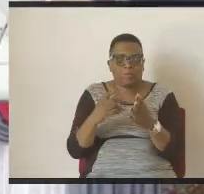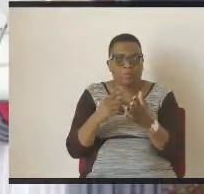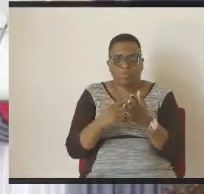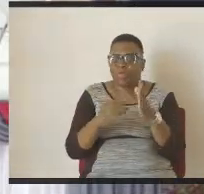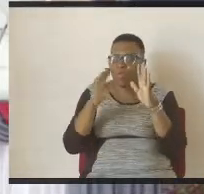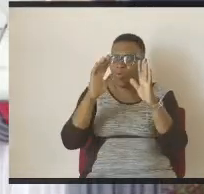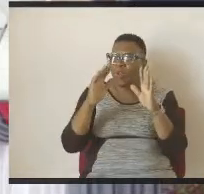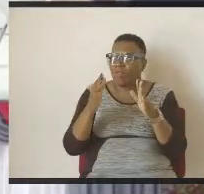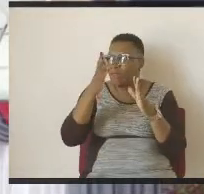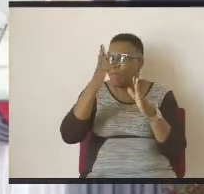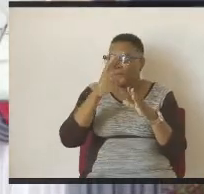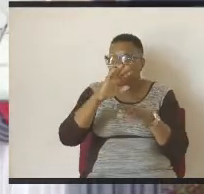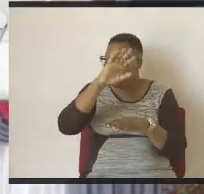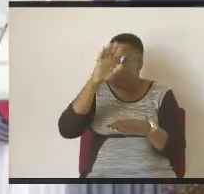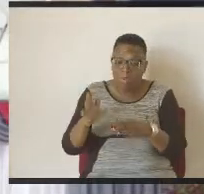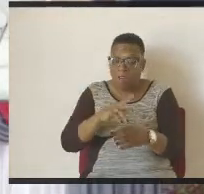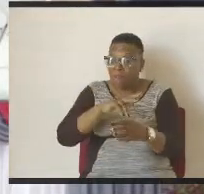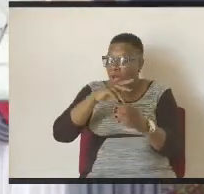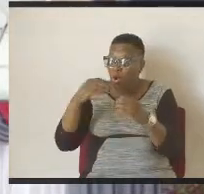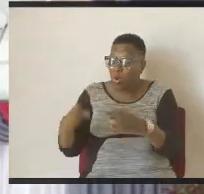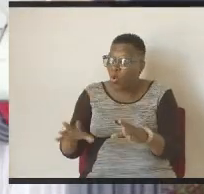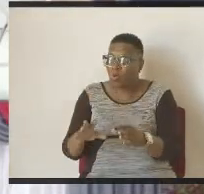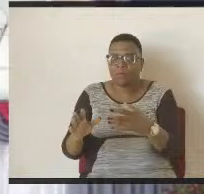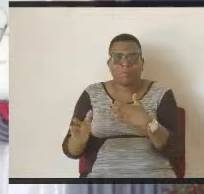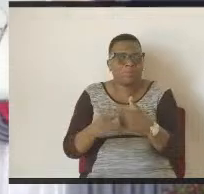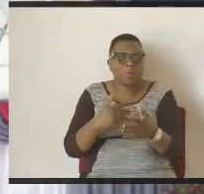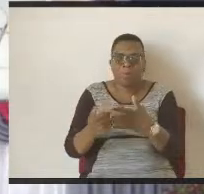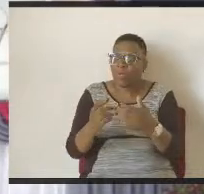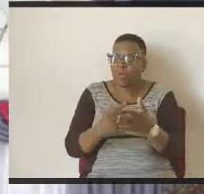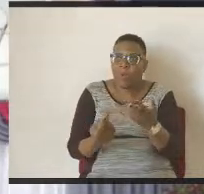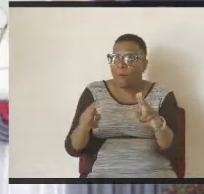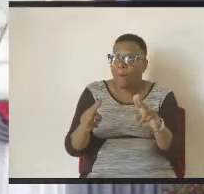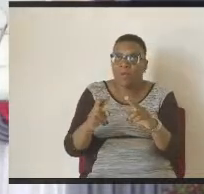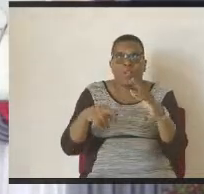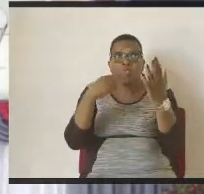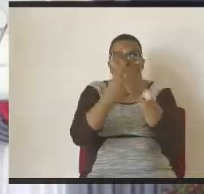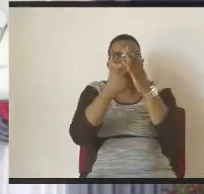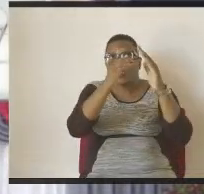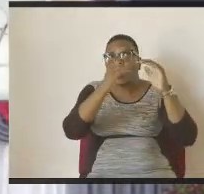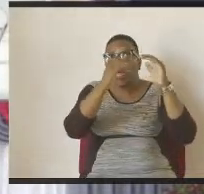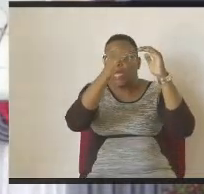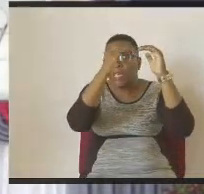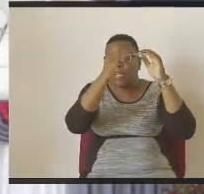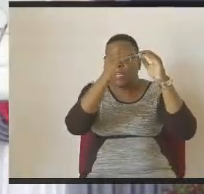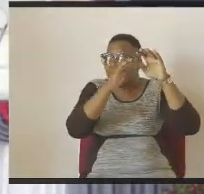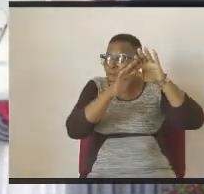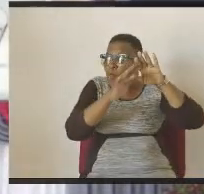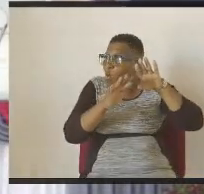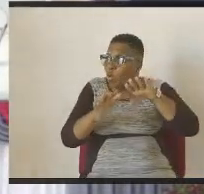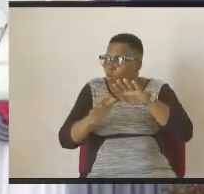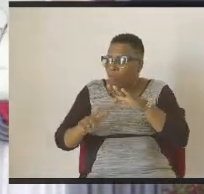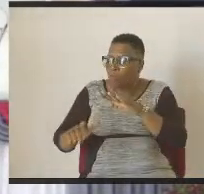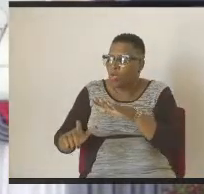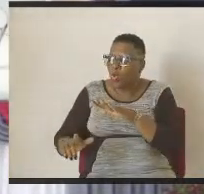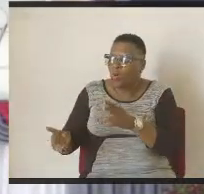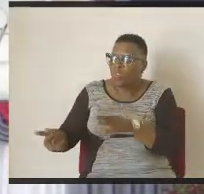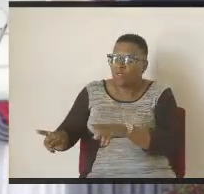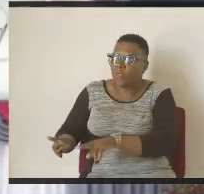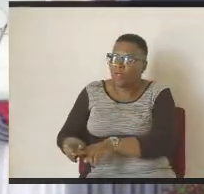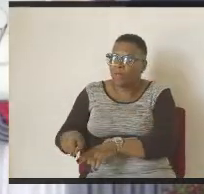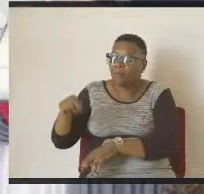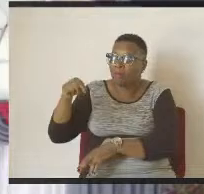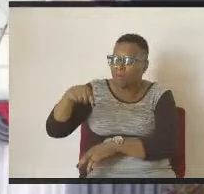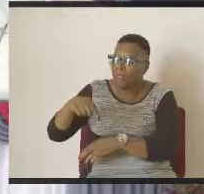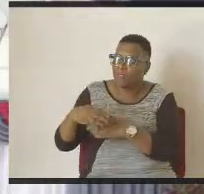Never lose its power. No matter where we are, it reaches to the highest mountain. It flows to the lowest valley. This